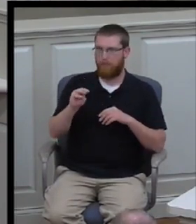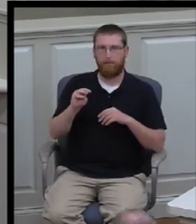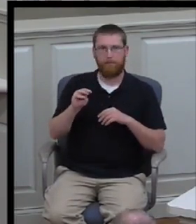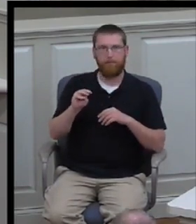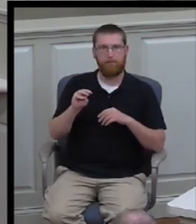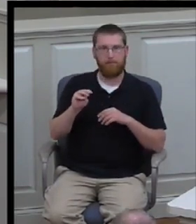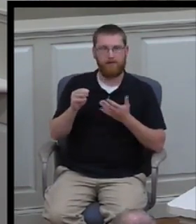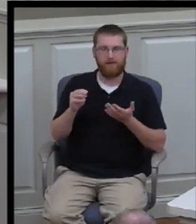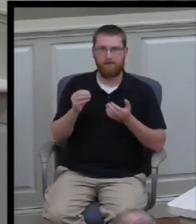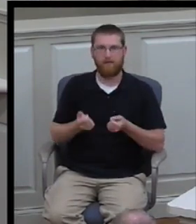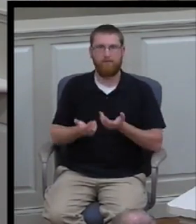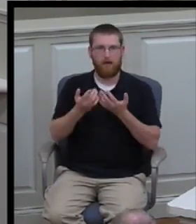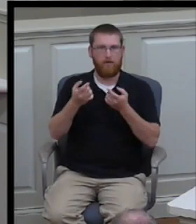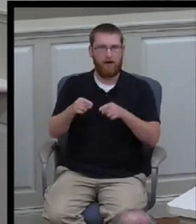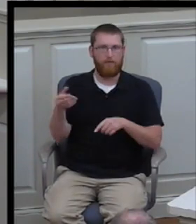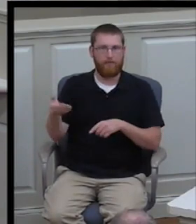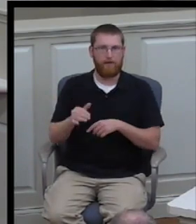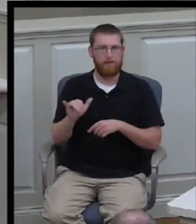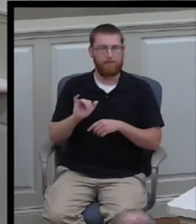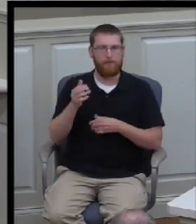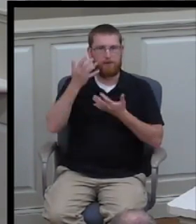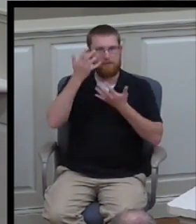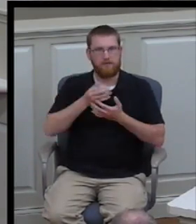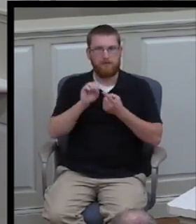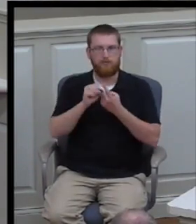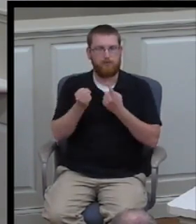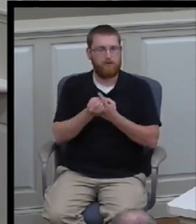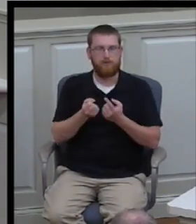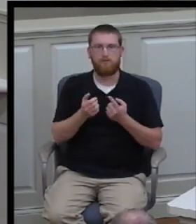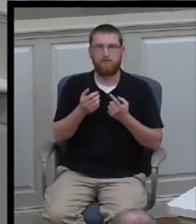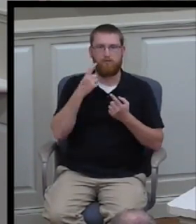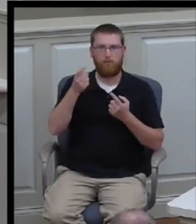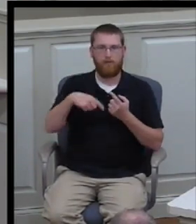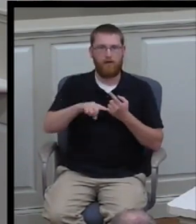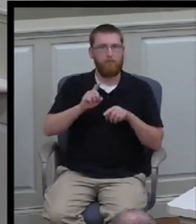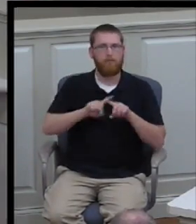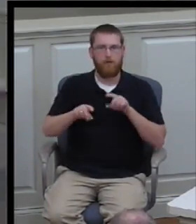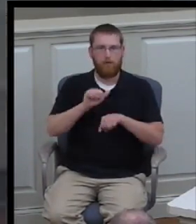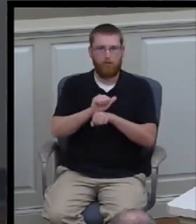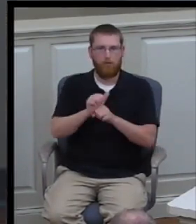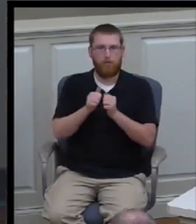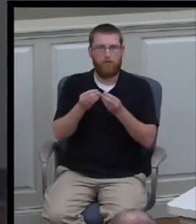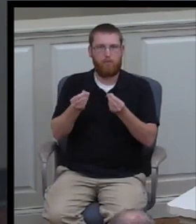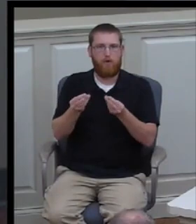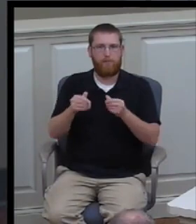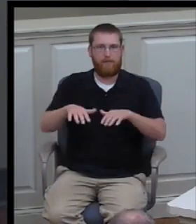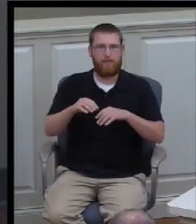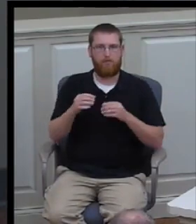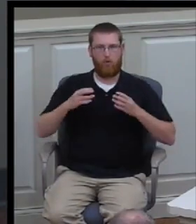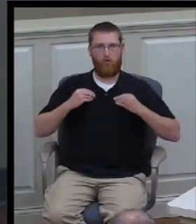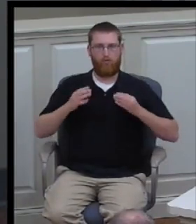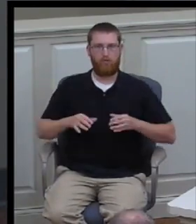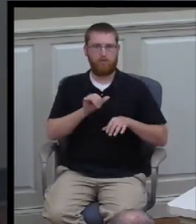that happened down there, which was a sad situation for them. But we're working with the property owner, as we do with